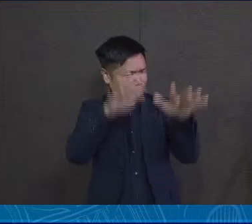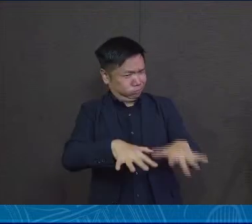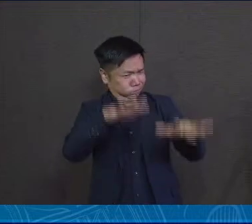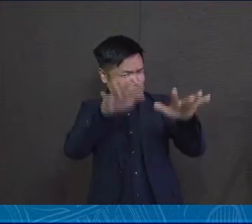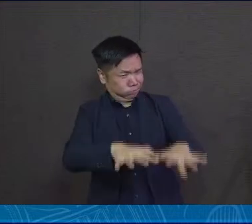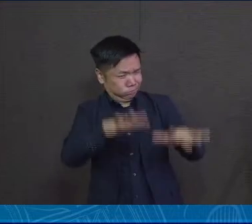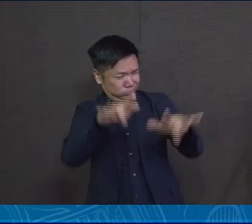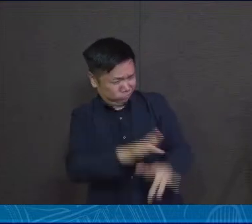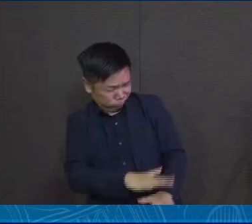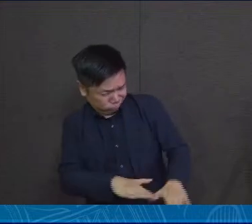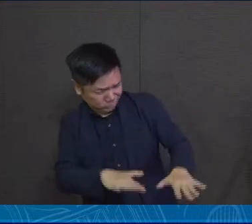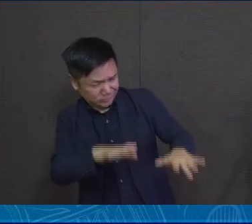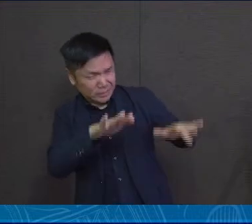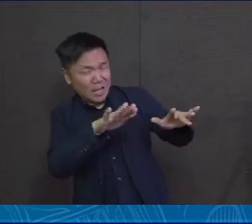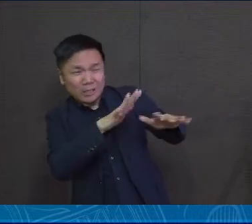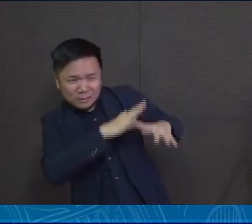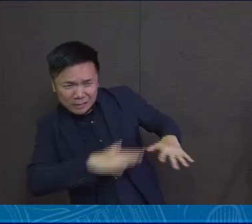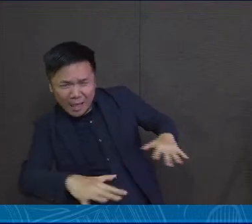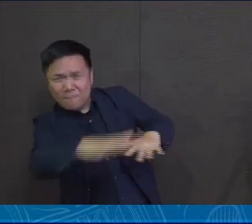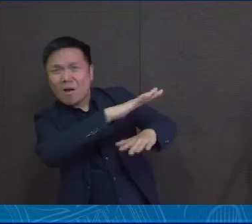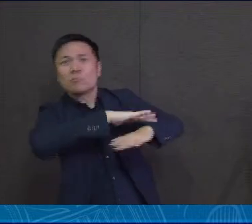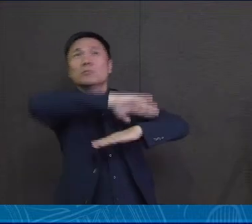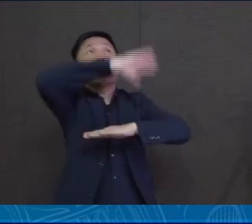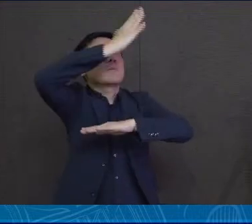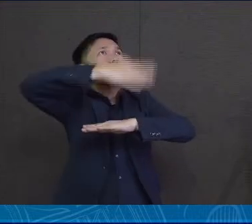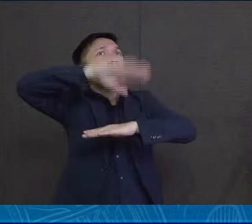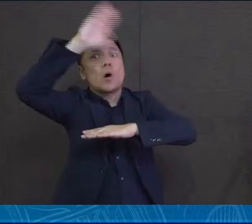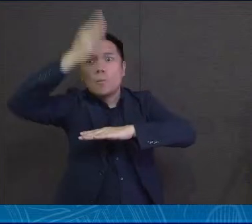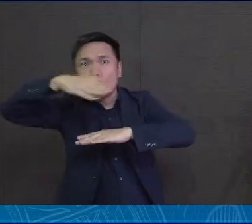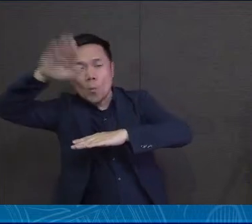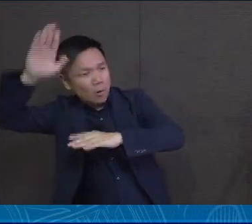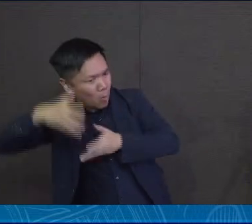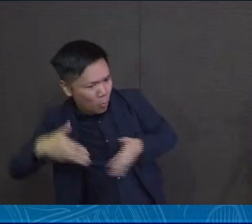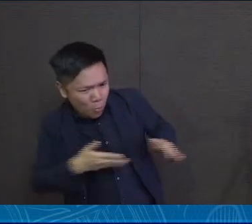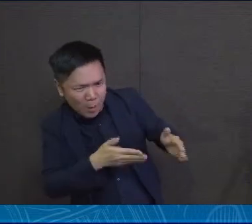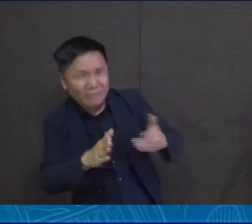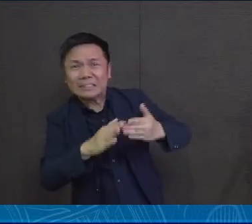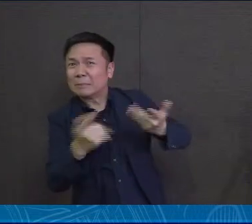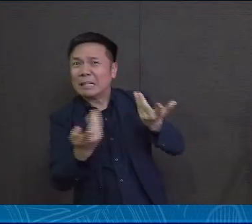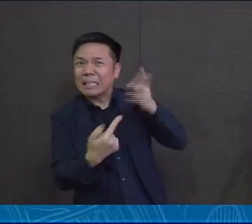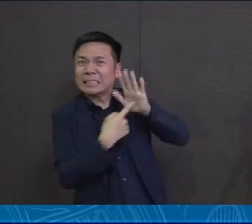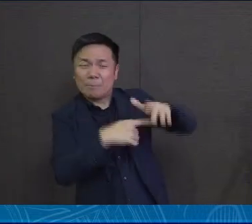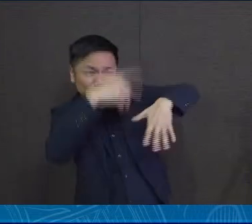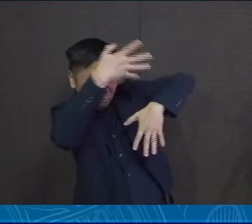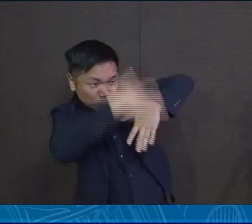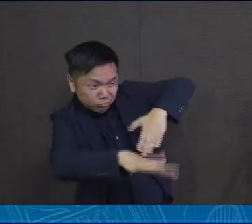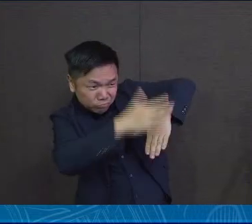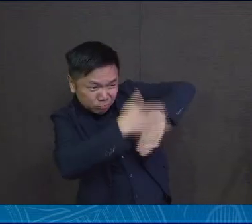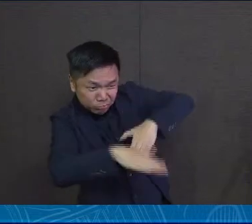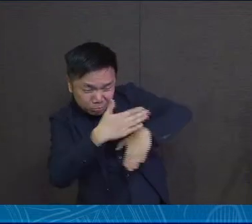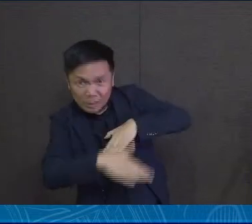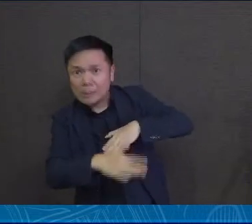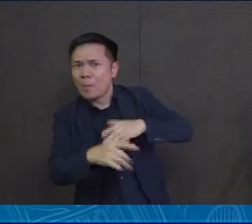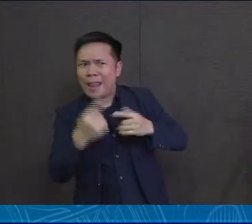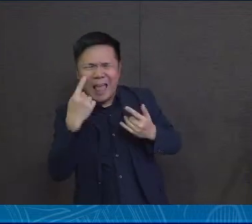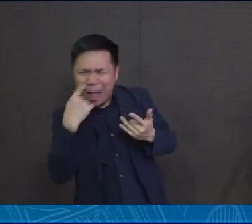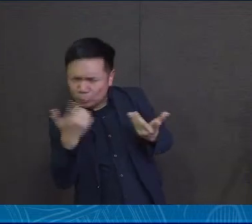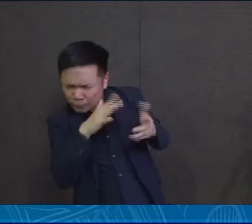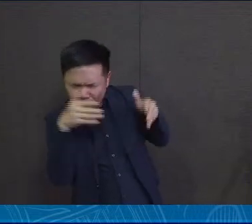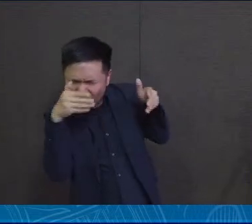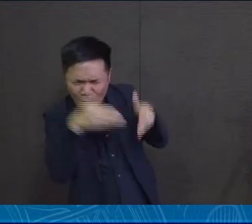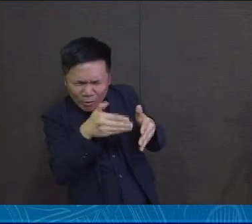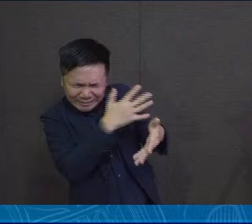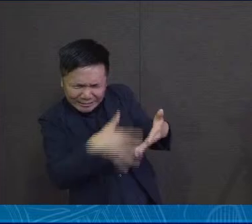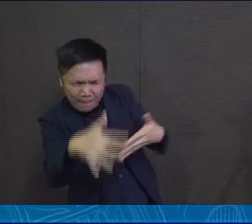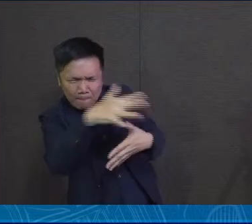identify both the built and natural environment. Where are we seeing degradation? Where do we need to prioritize? We then